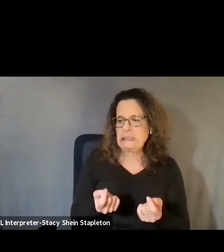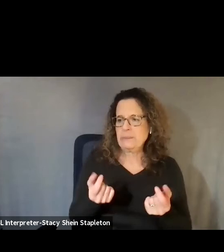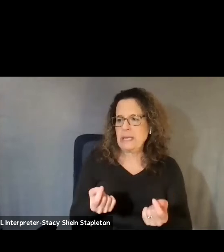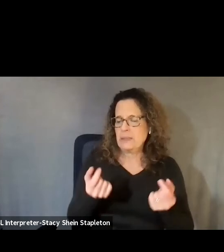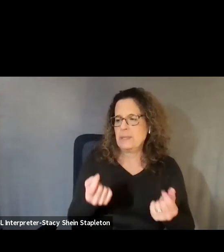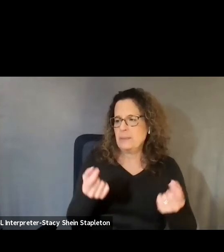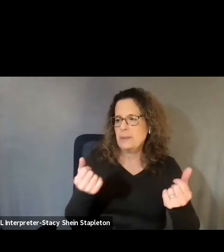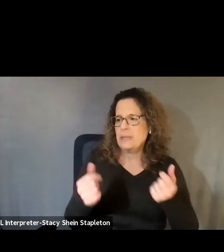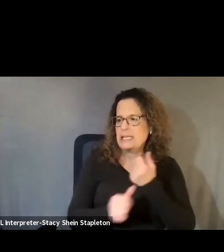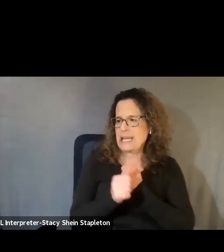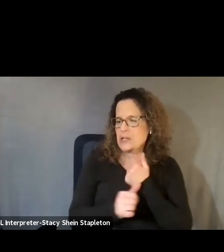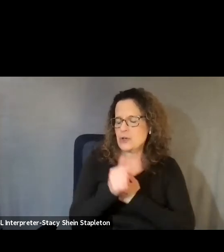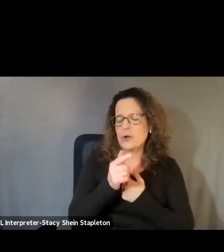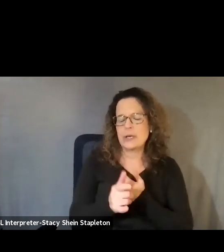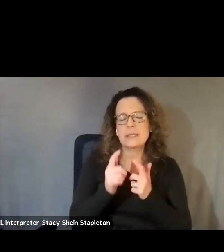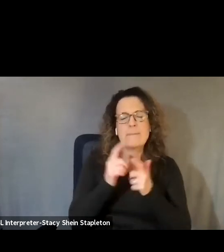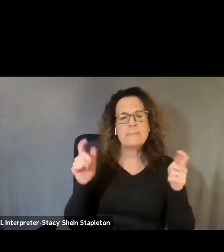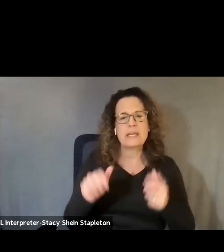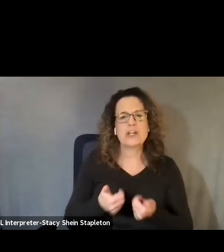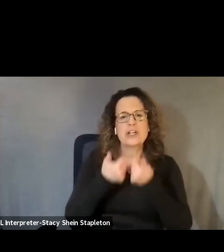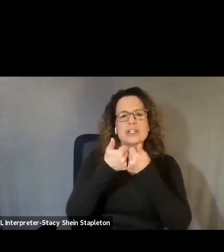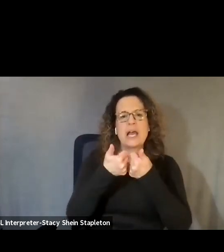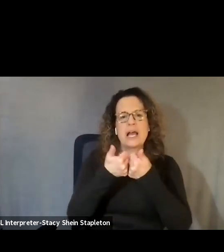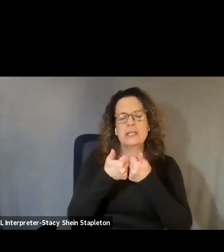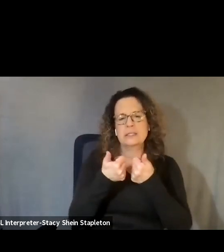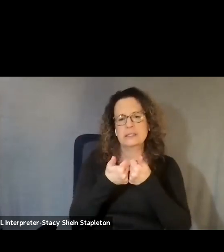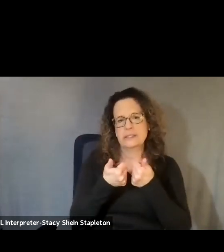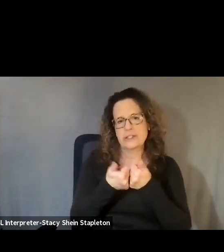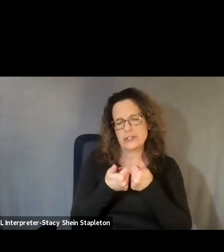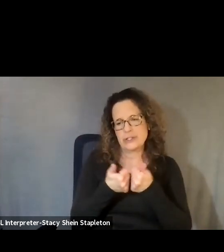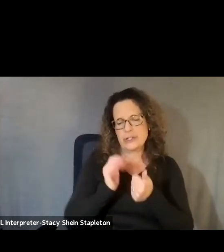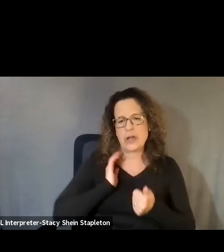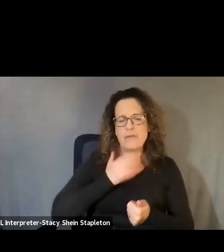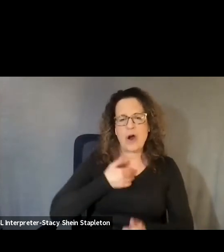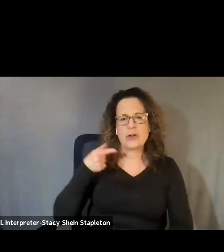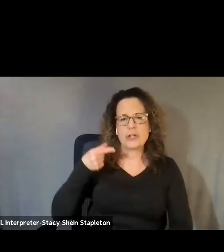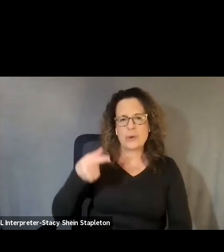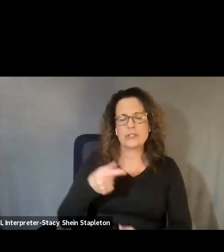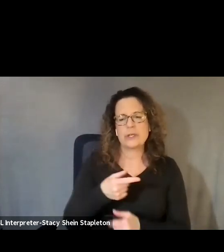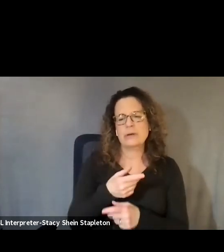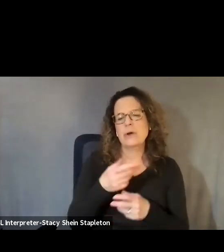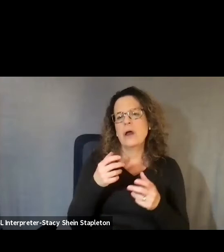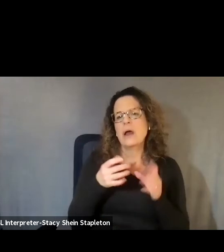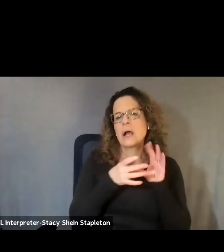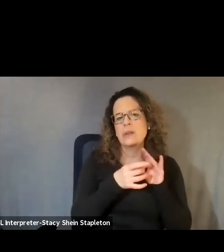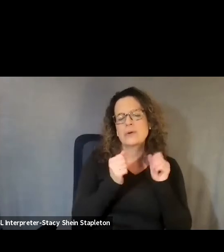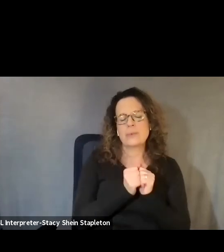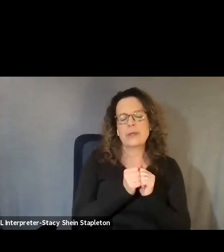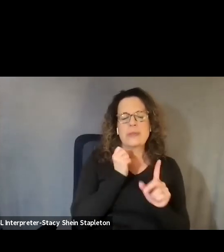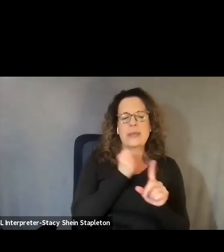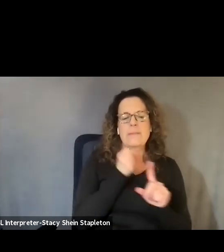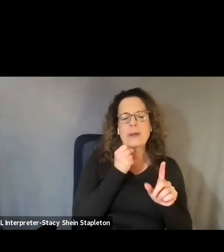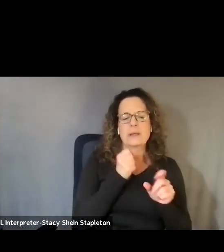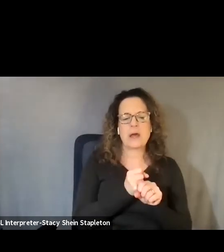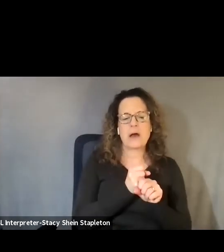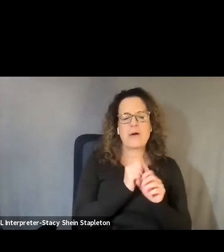I think is one of the great remaining challenges of our generation, along with climate change and its impacts on our water